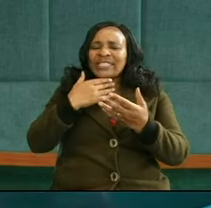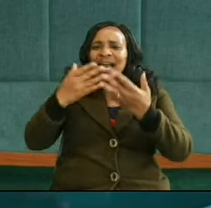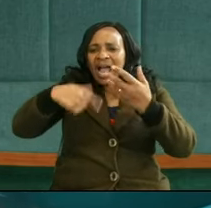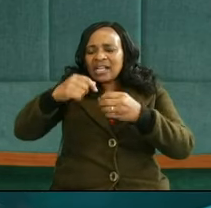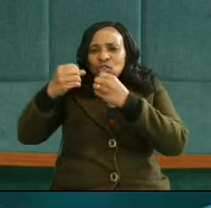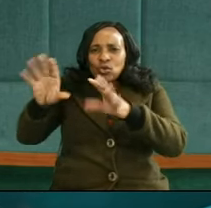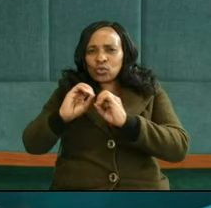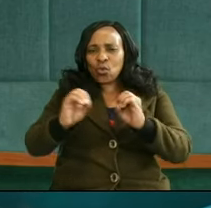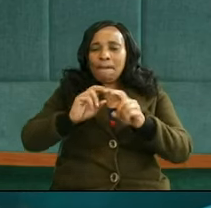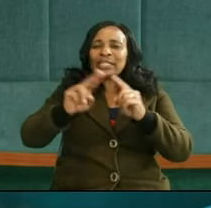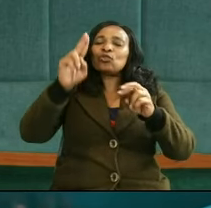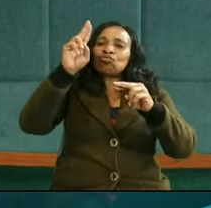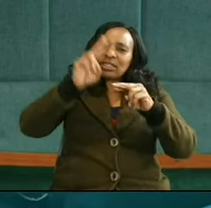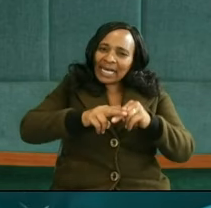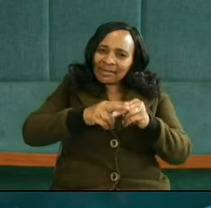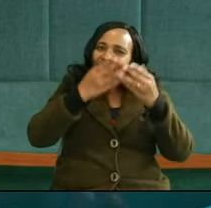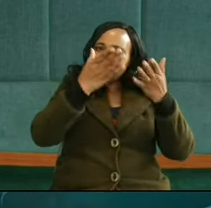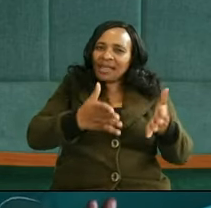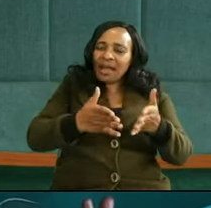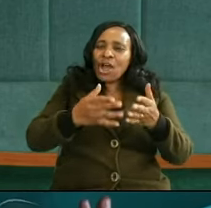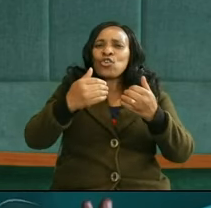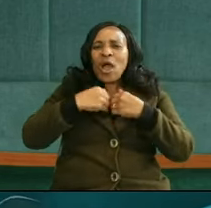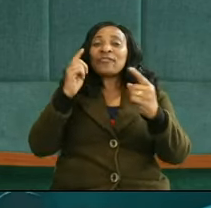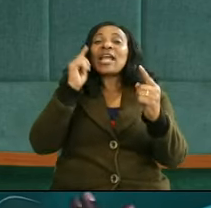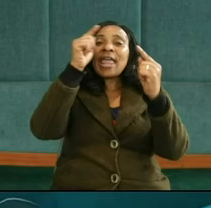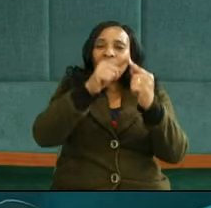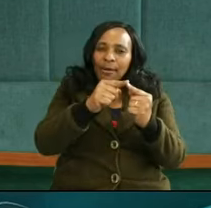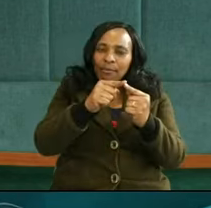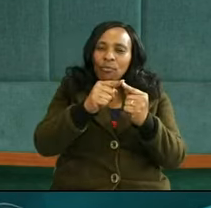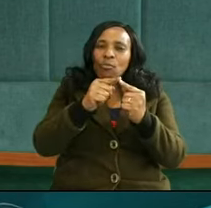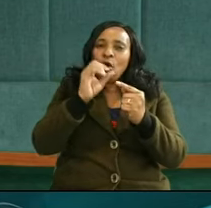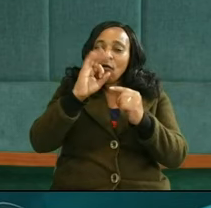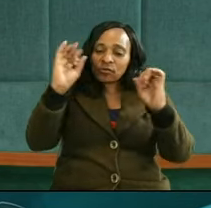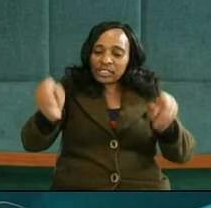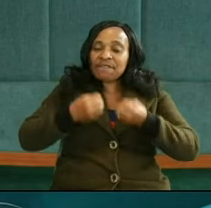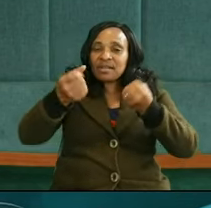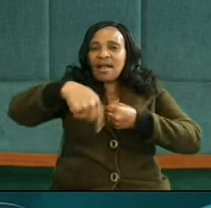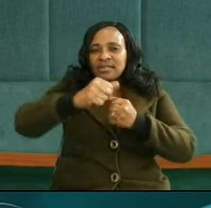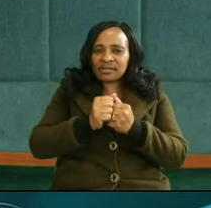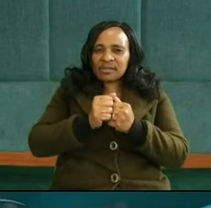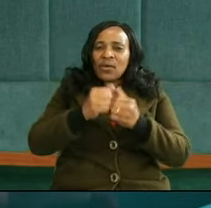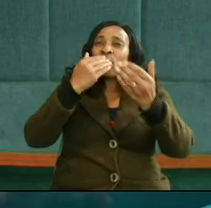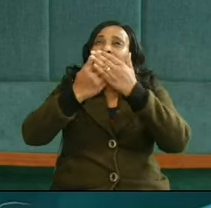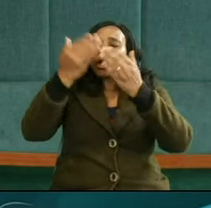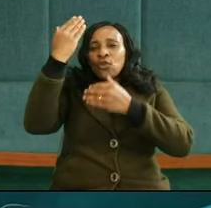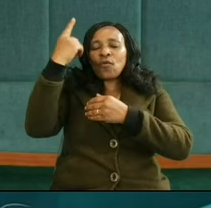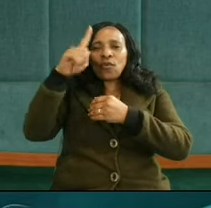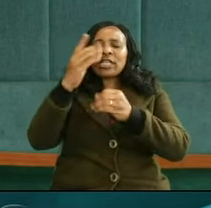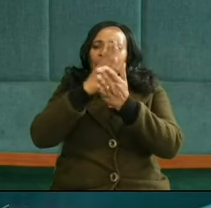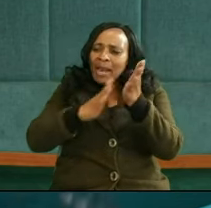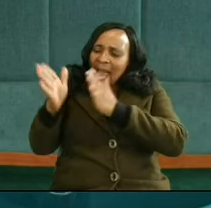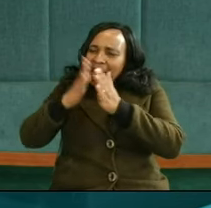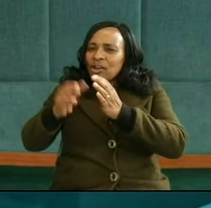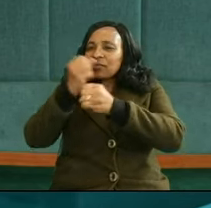started out on mission, and you are intentional on saving us. We thank you for the plan of